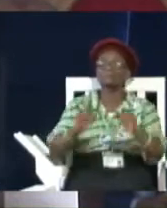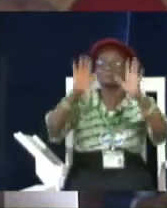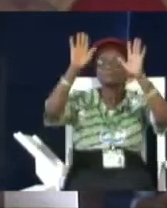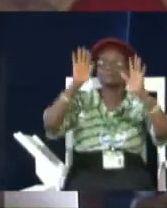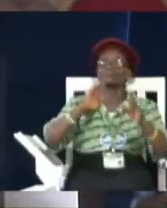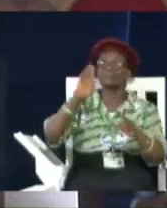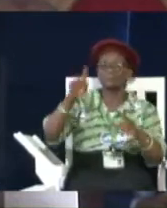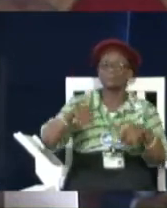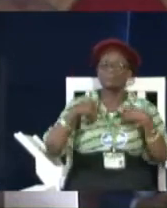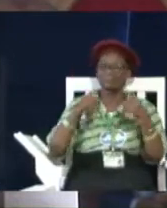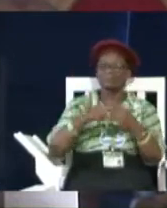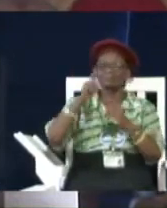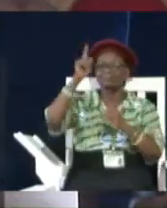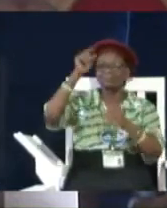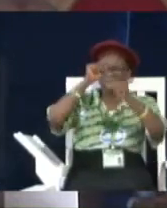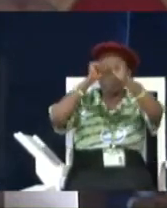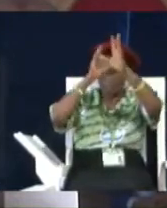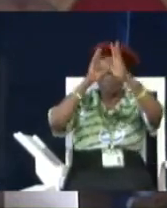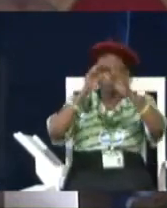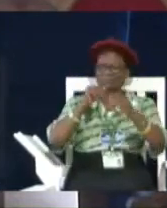please receive them.